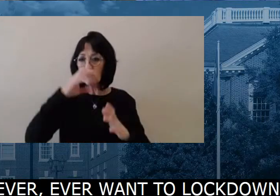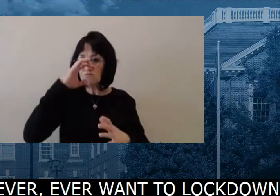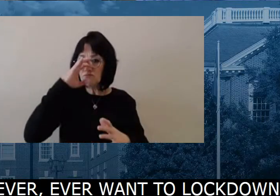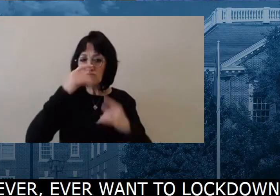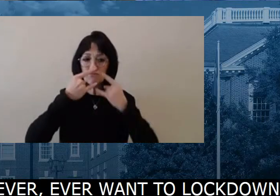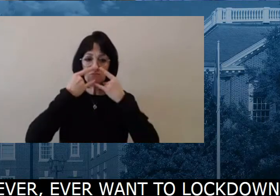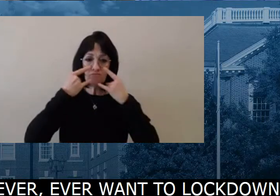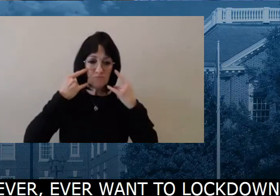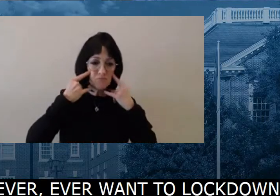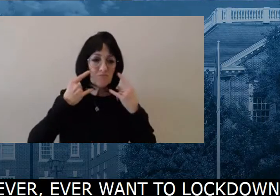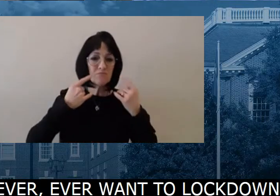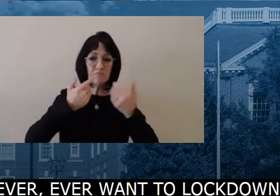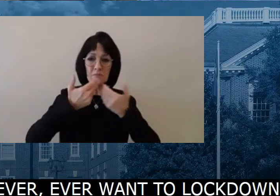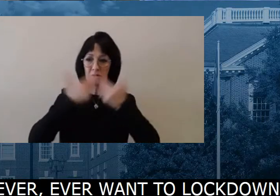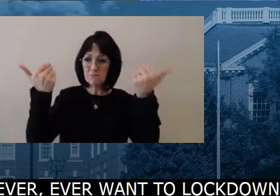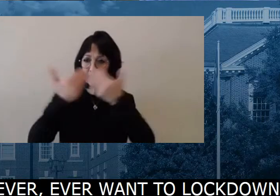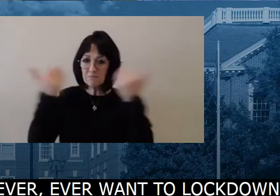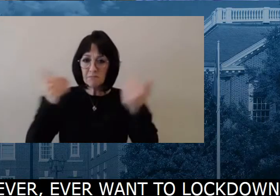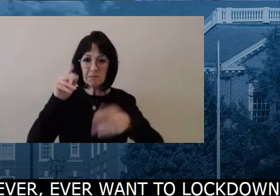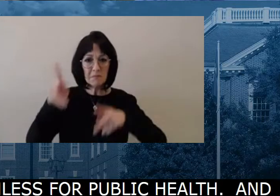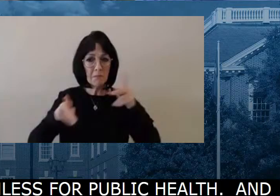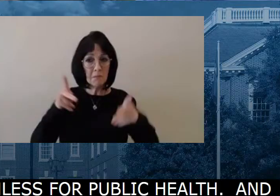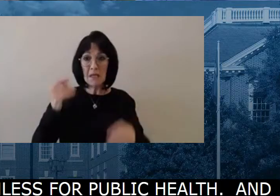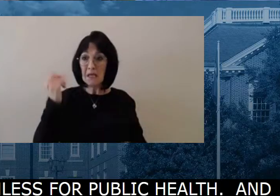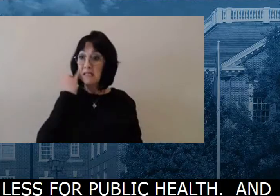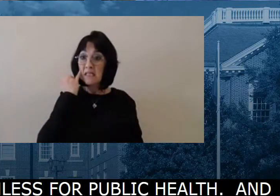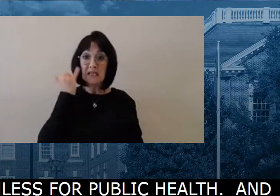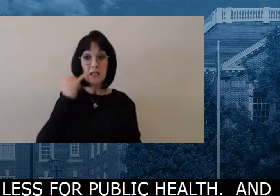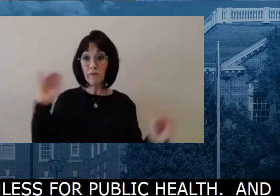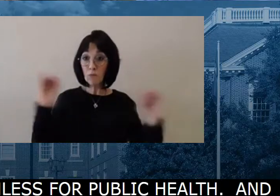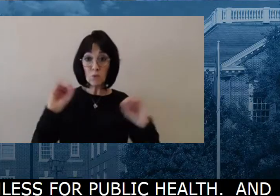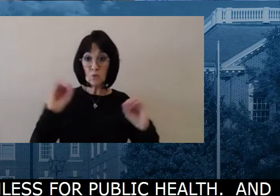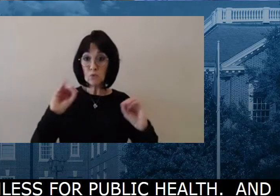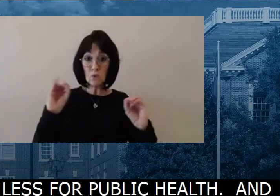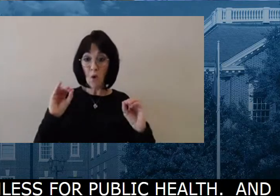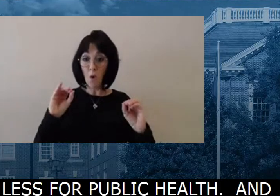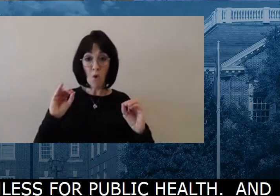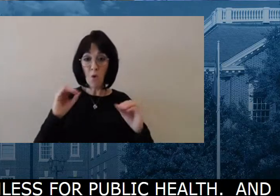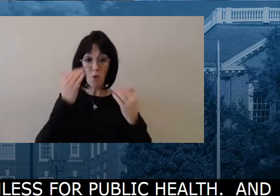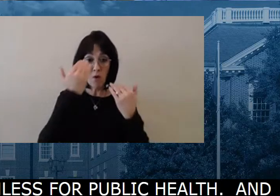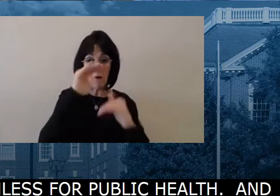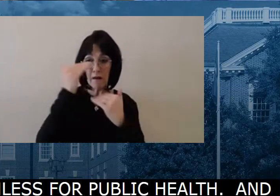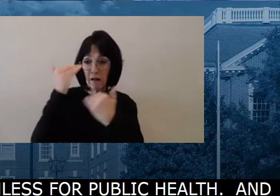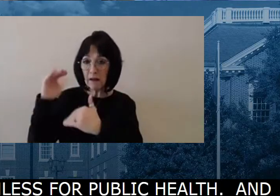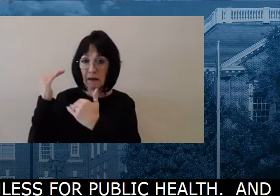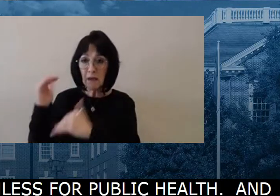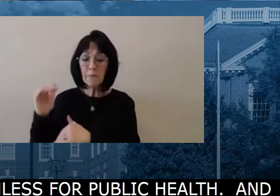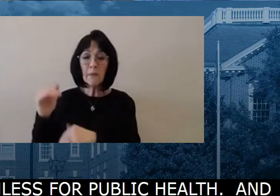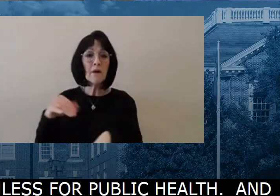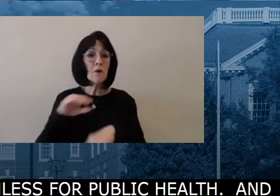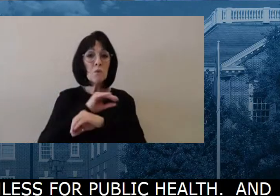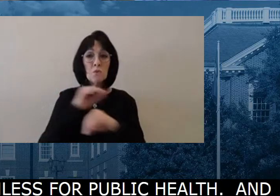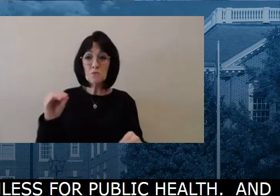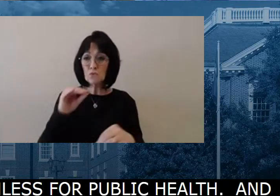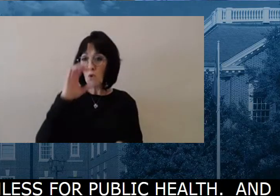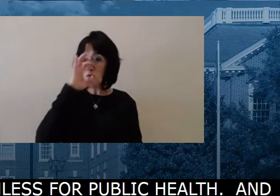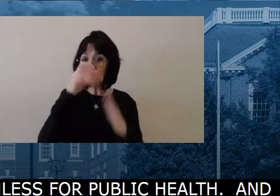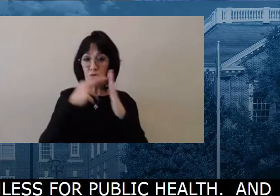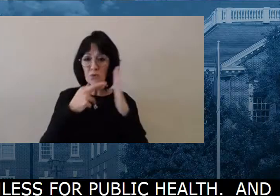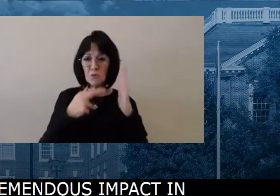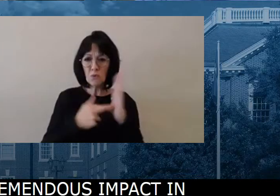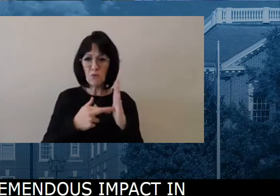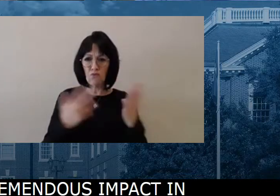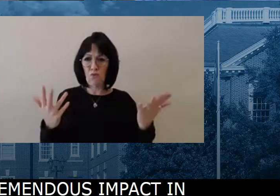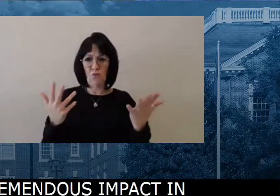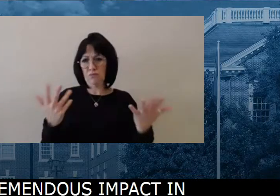decreasing that number of deaths. It would have been much, much higher had we not put these strategies into place. All that